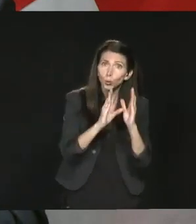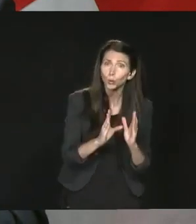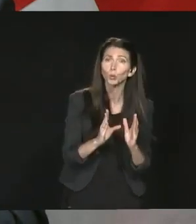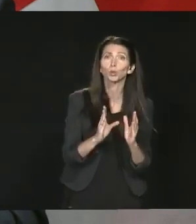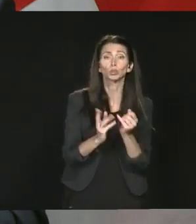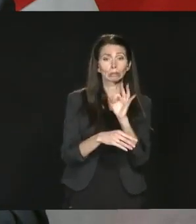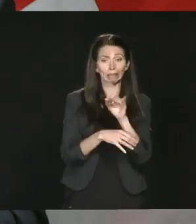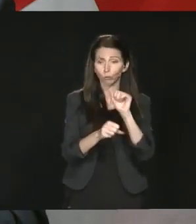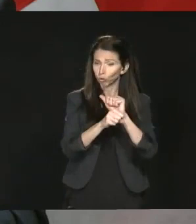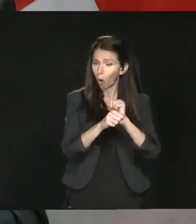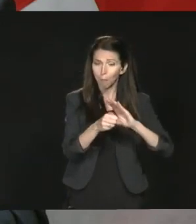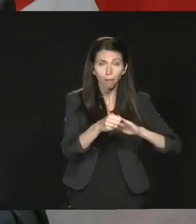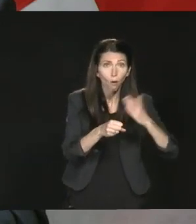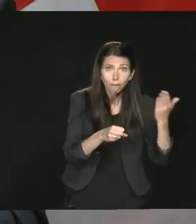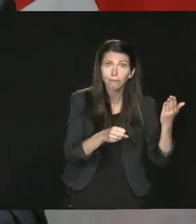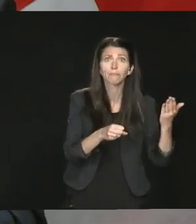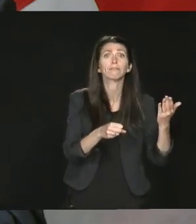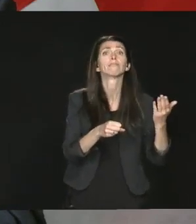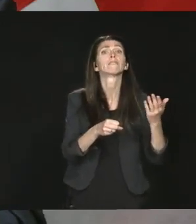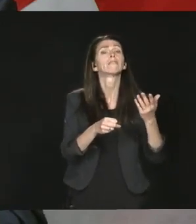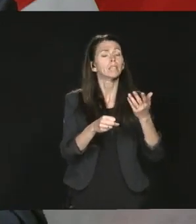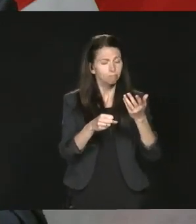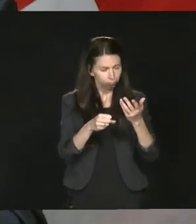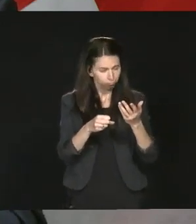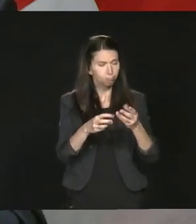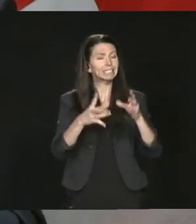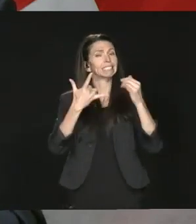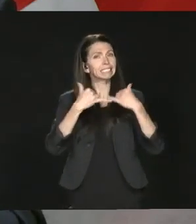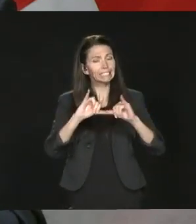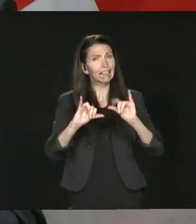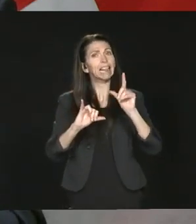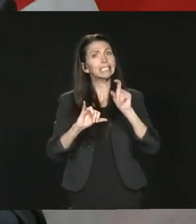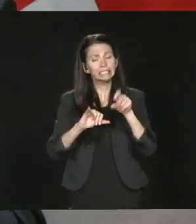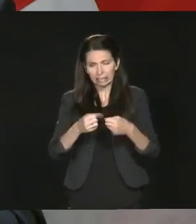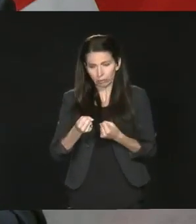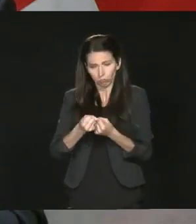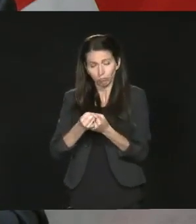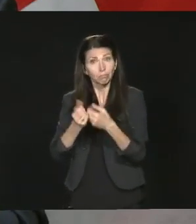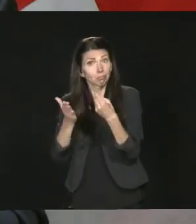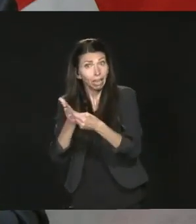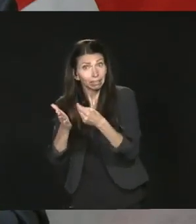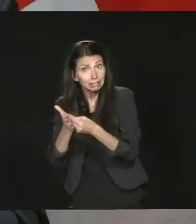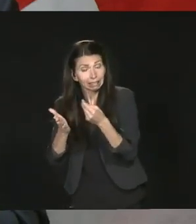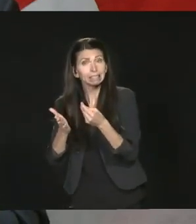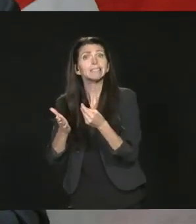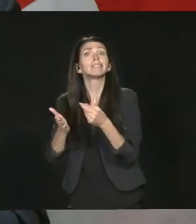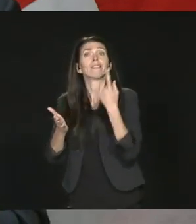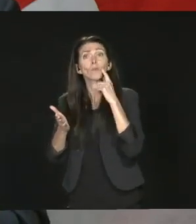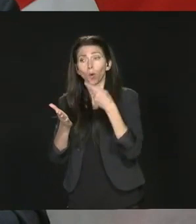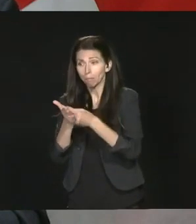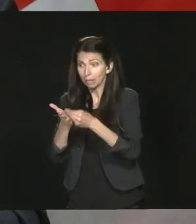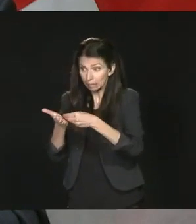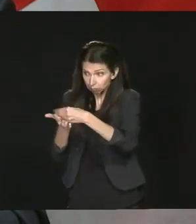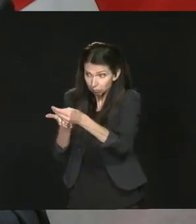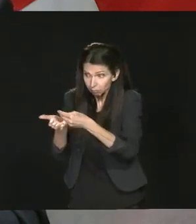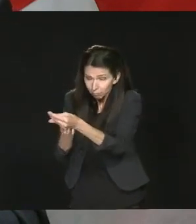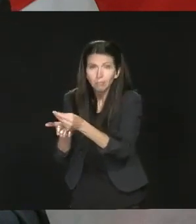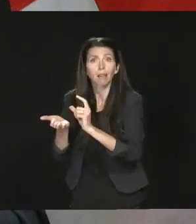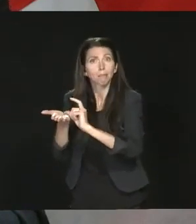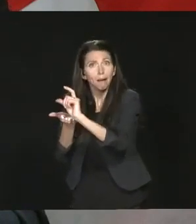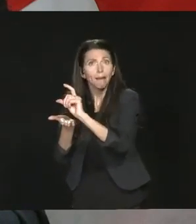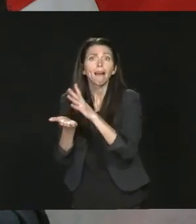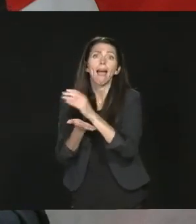requires both income and job support. So we are having fruitful and collaborative discussions with opposition parties on matters